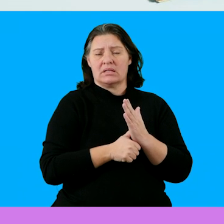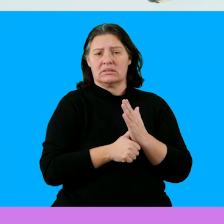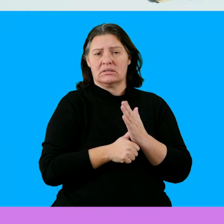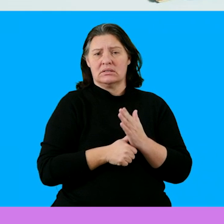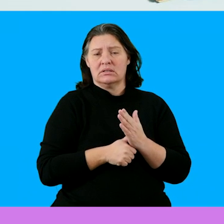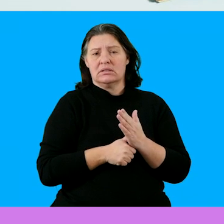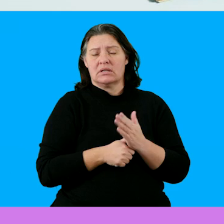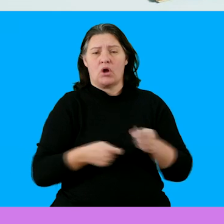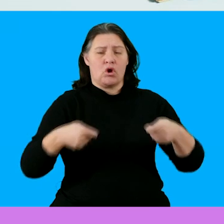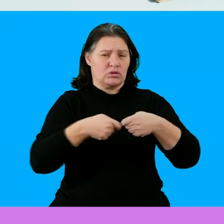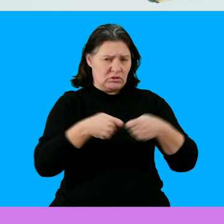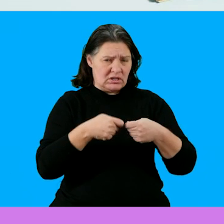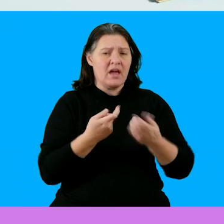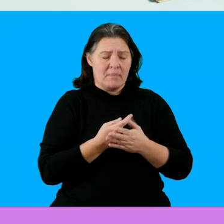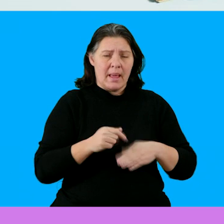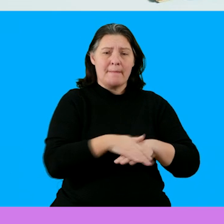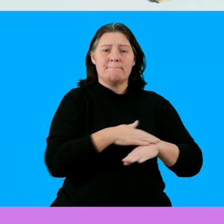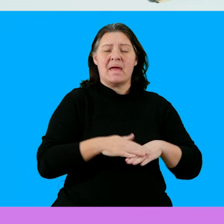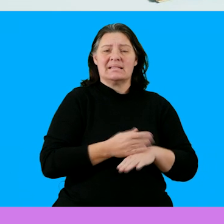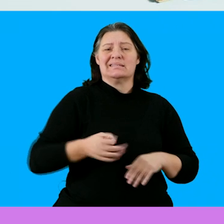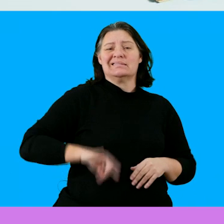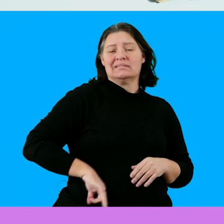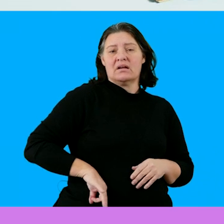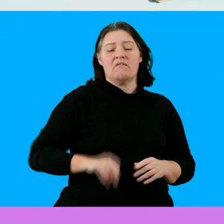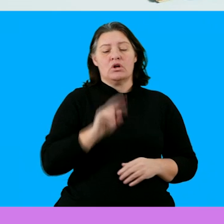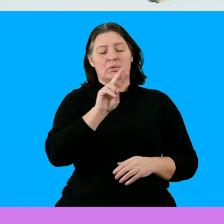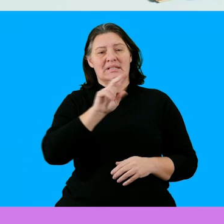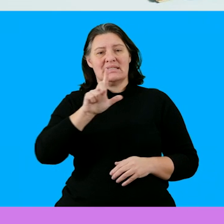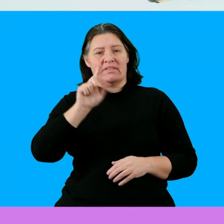contribution if she earns a basic monthly salary of